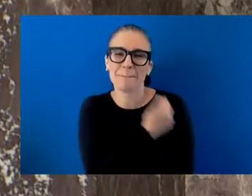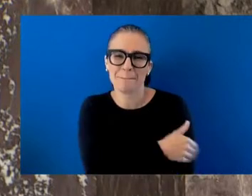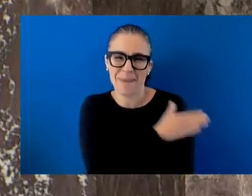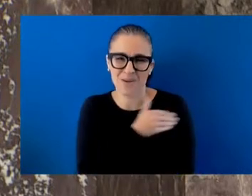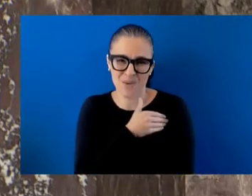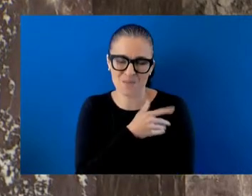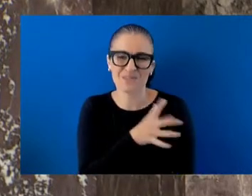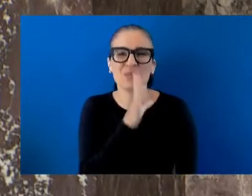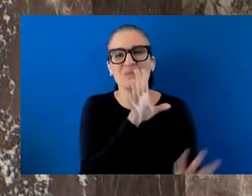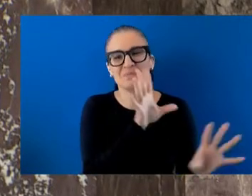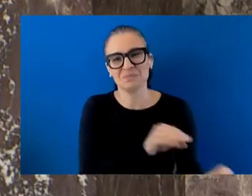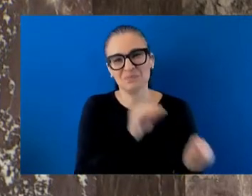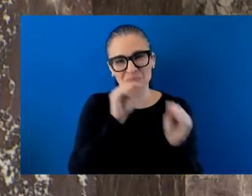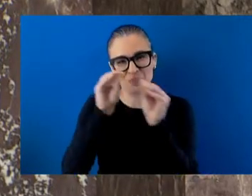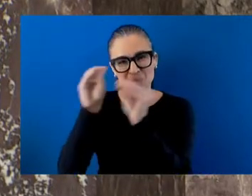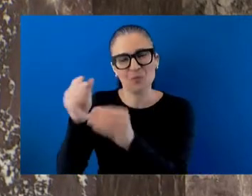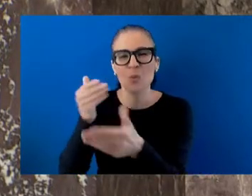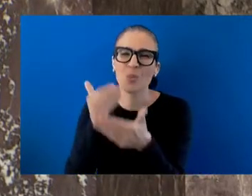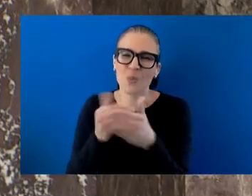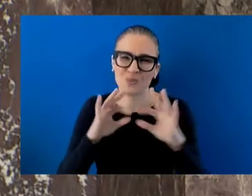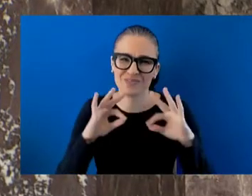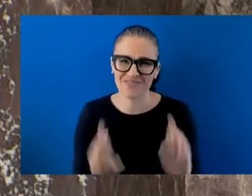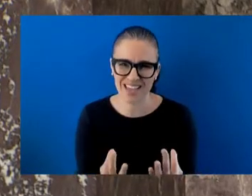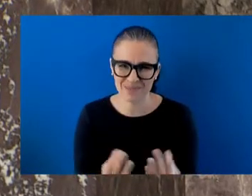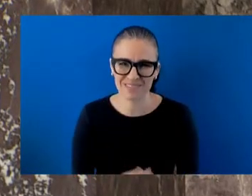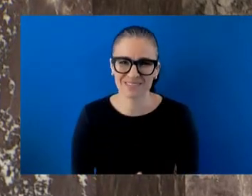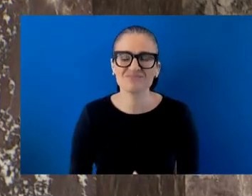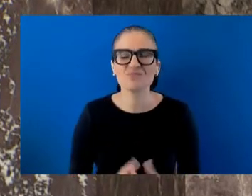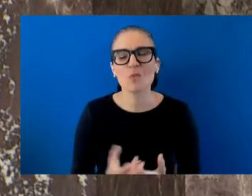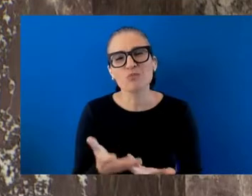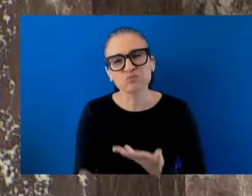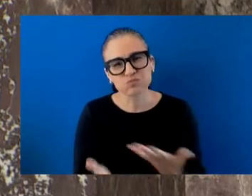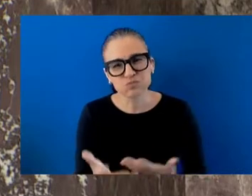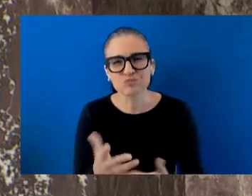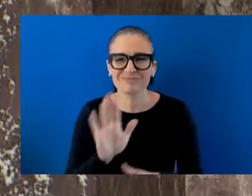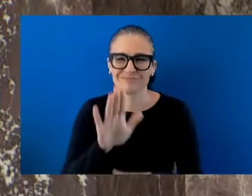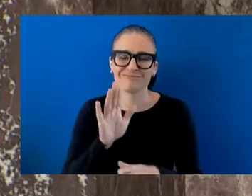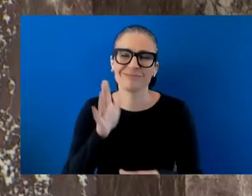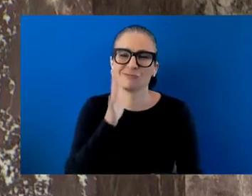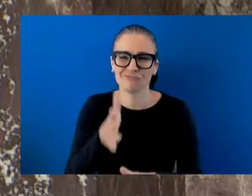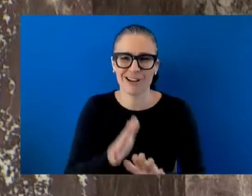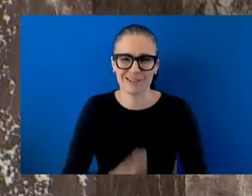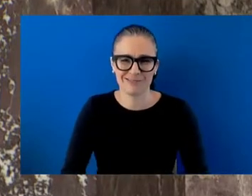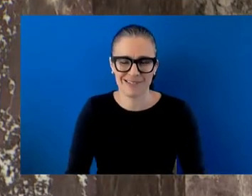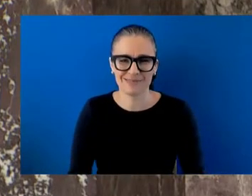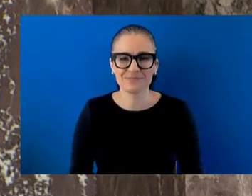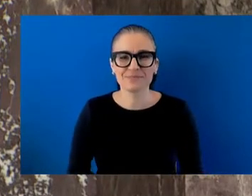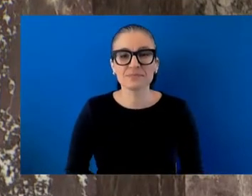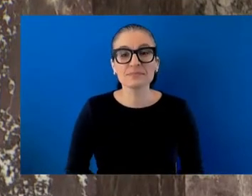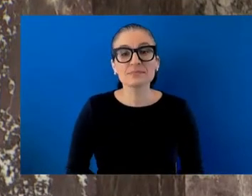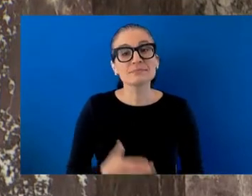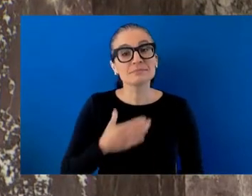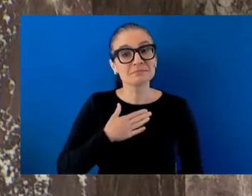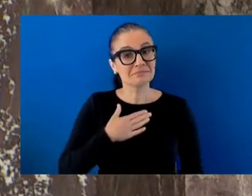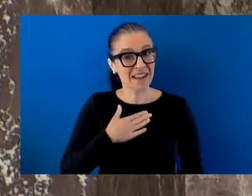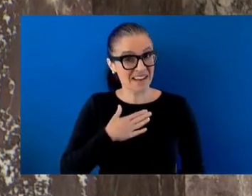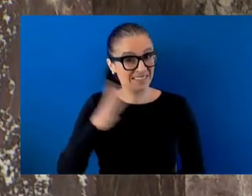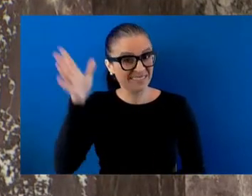her family, closer to her grandchild. My dad used to say, there's principal and then there's interest. And so she gets to now enjoy the